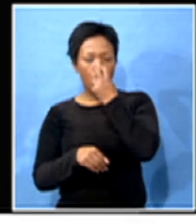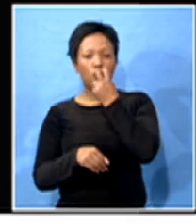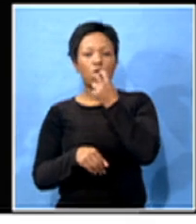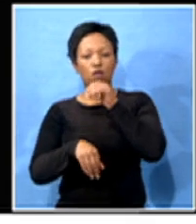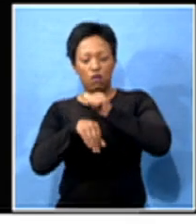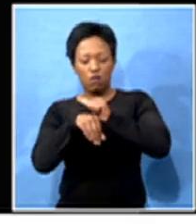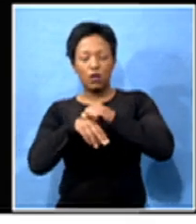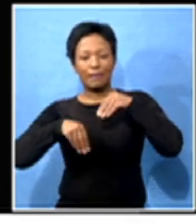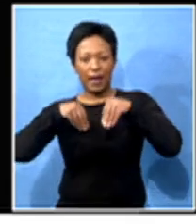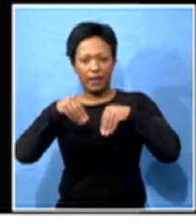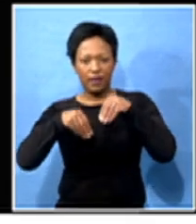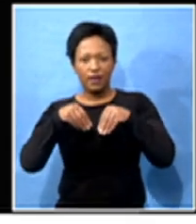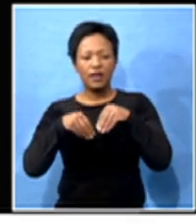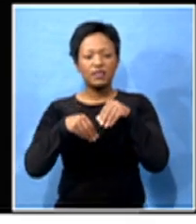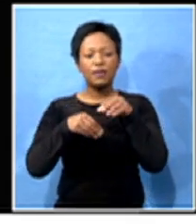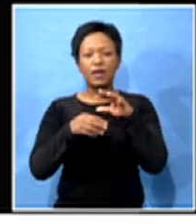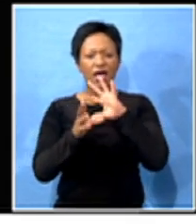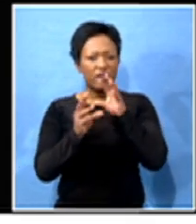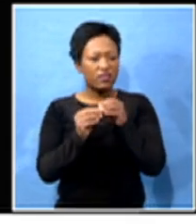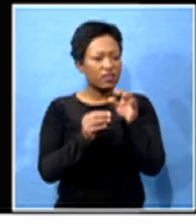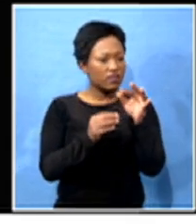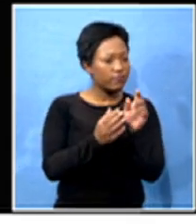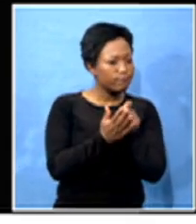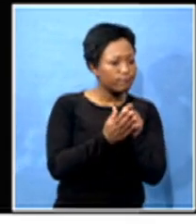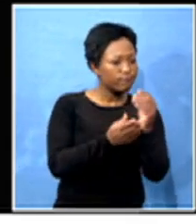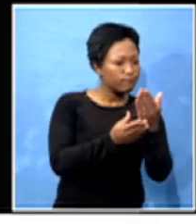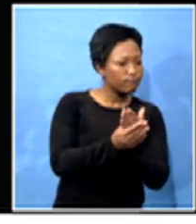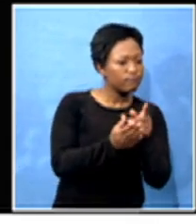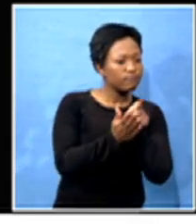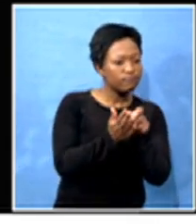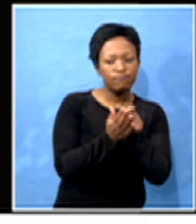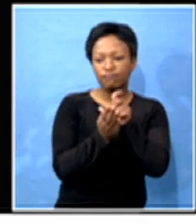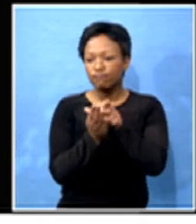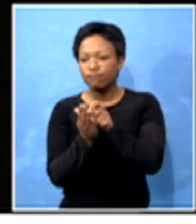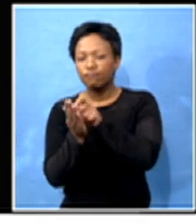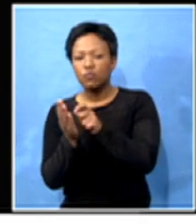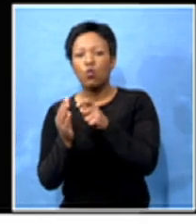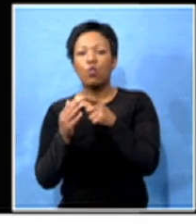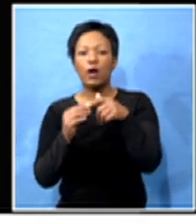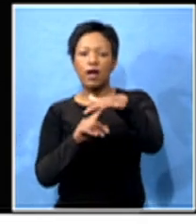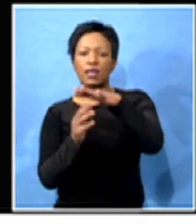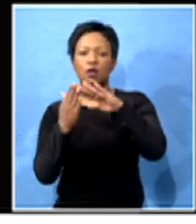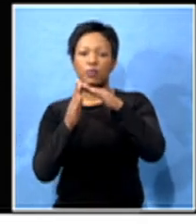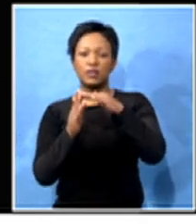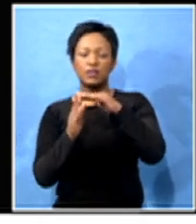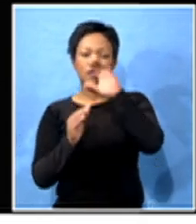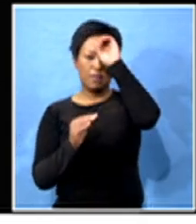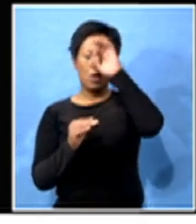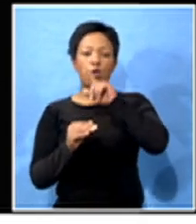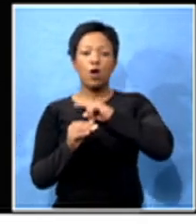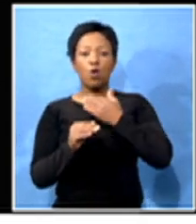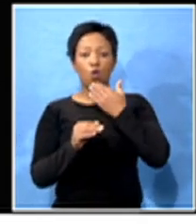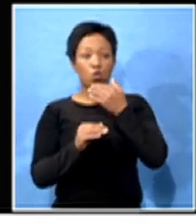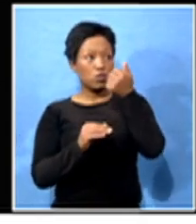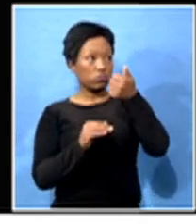to document each issue around their mining communities, so that those in power can hear us, because